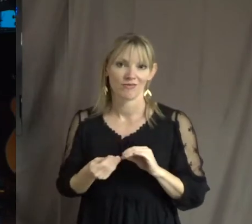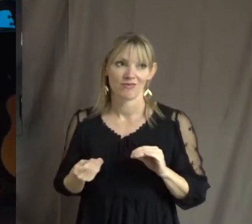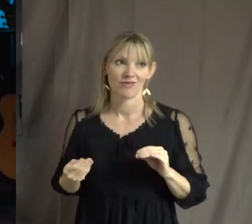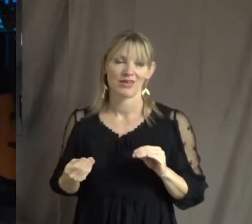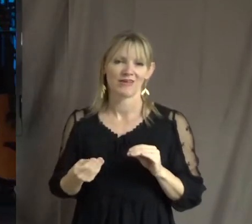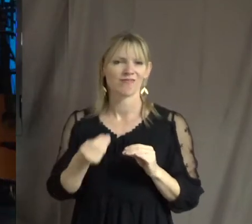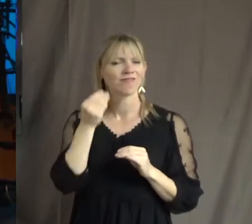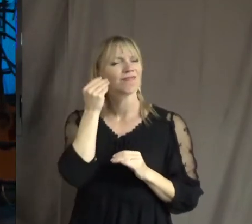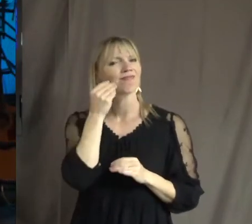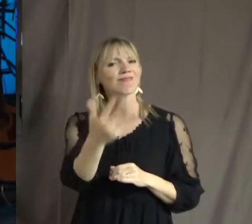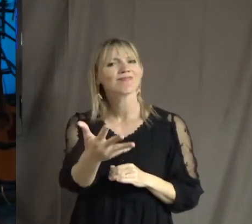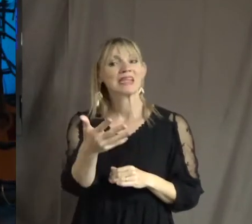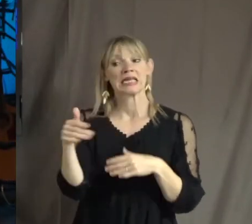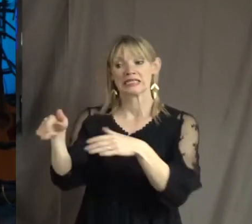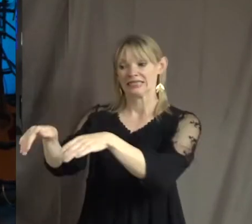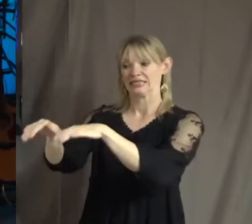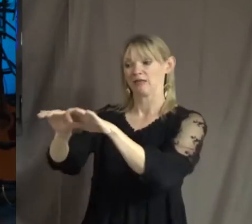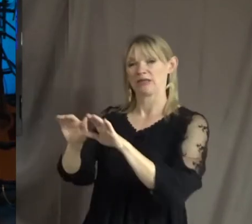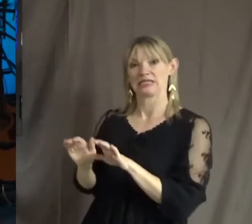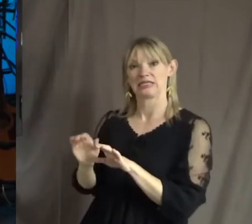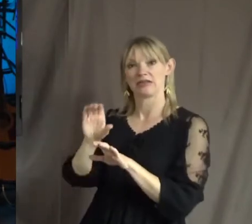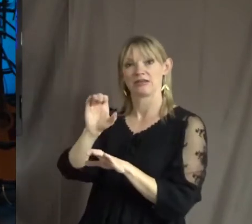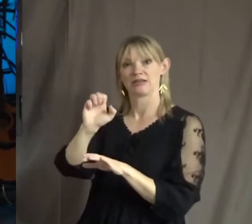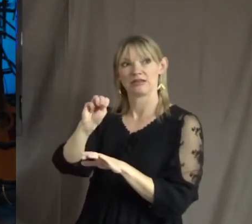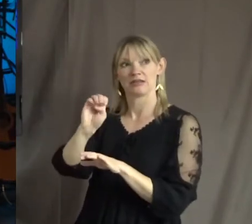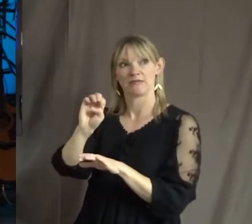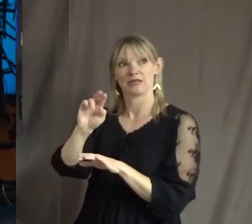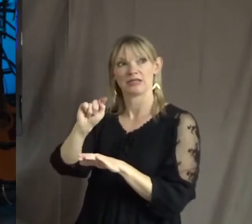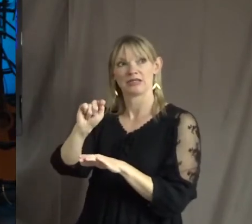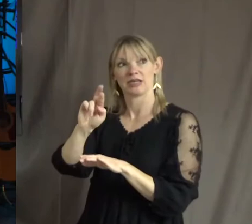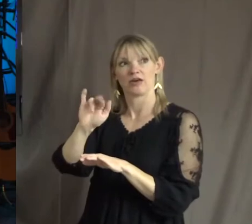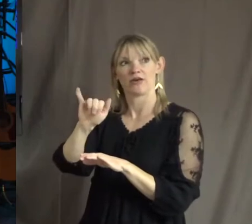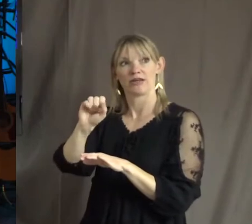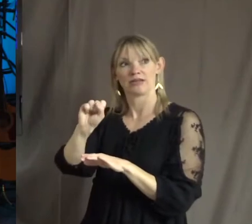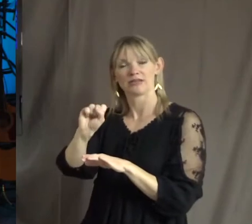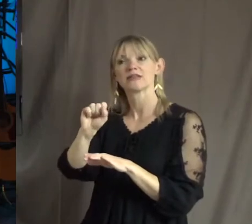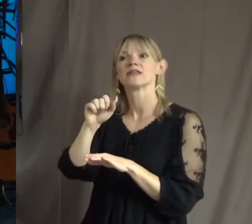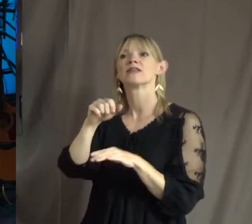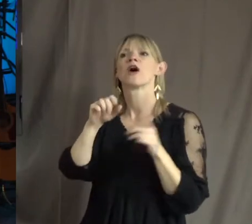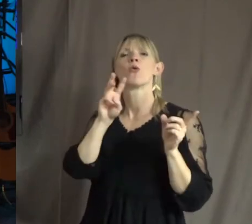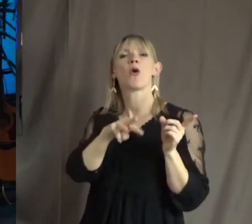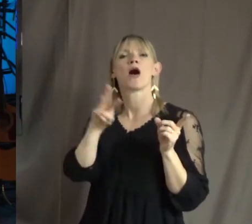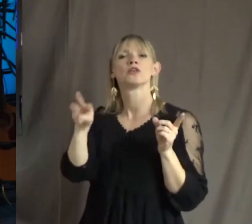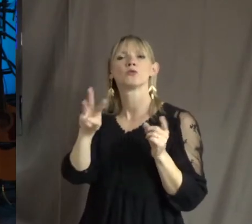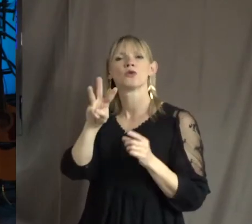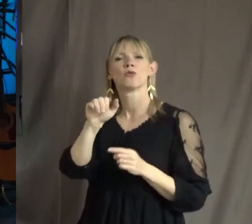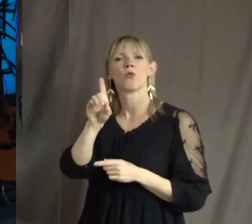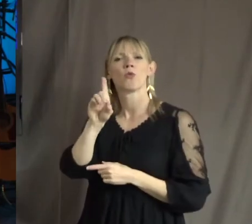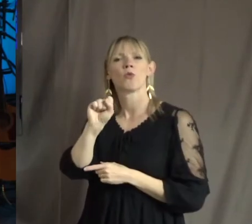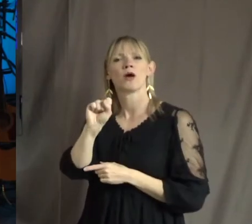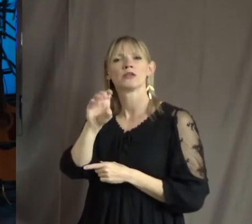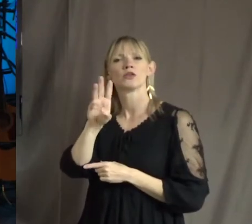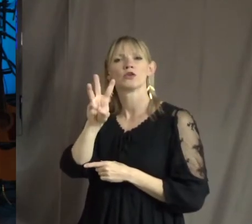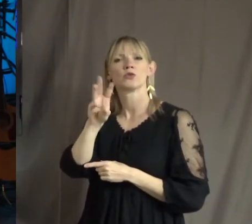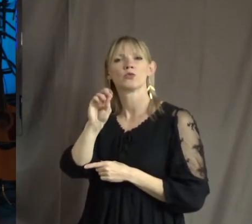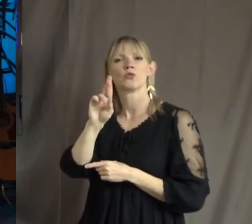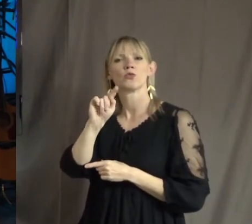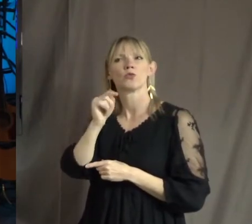this about cemeteries. Over here on Wadsworth, I think it's the Crown Hill